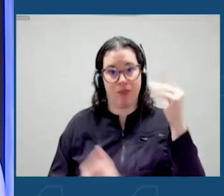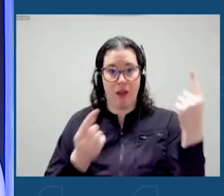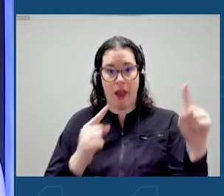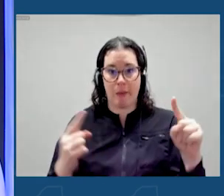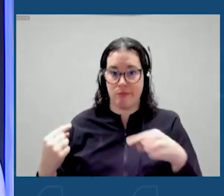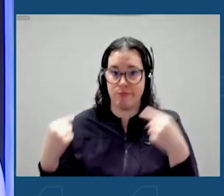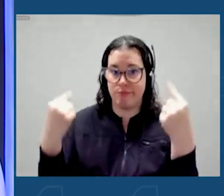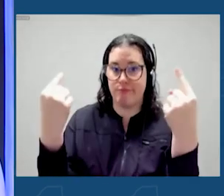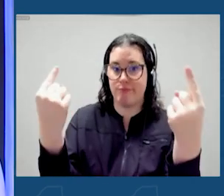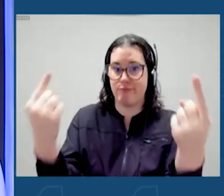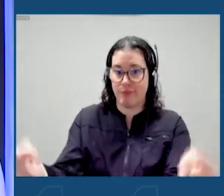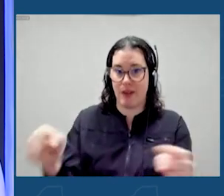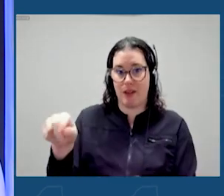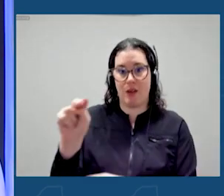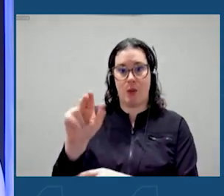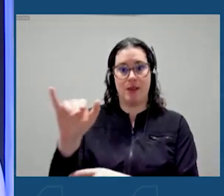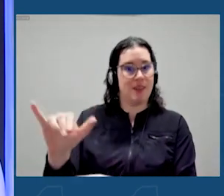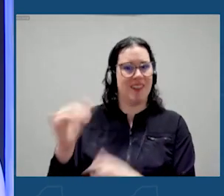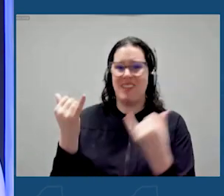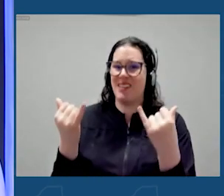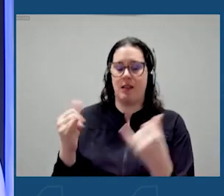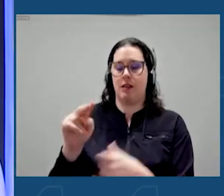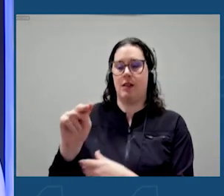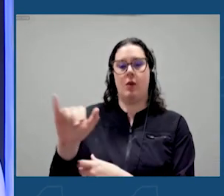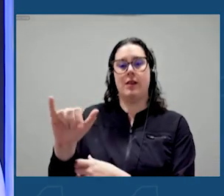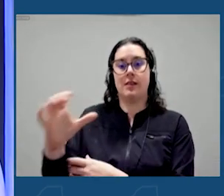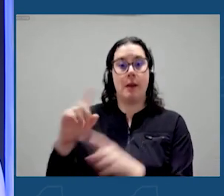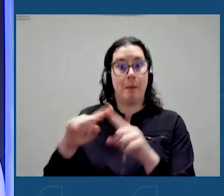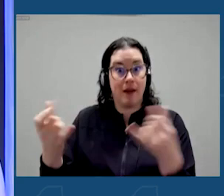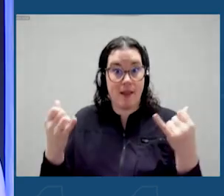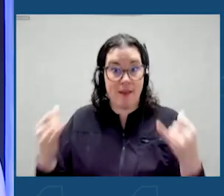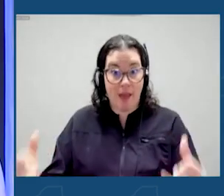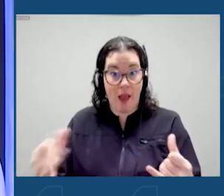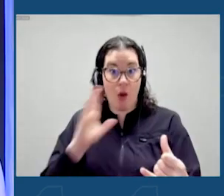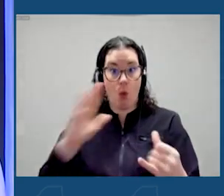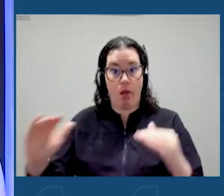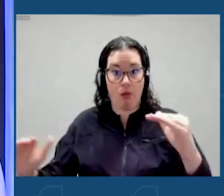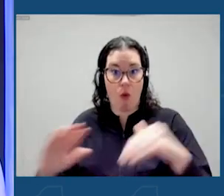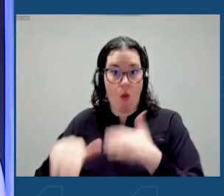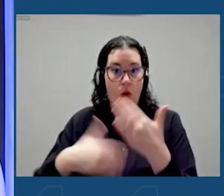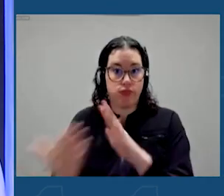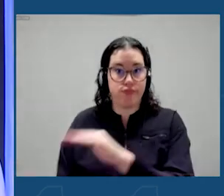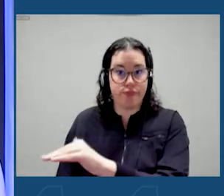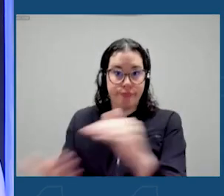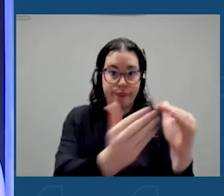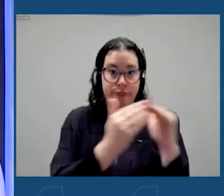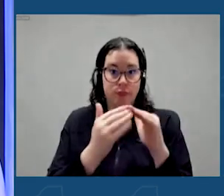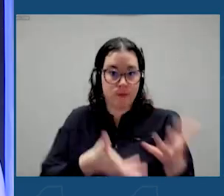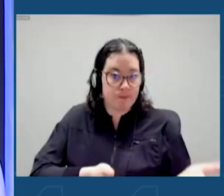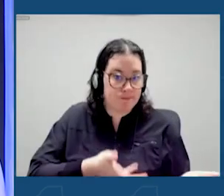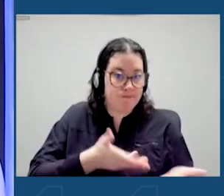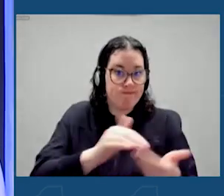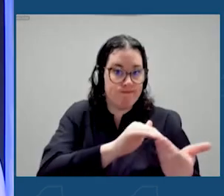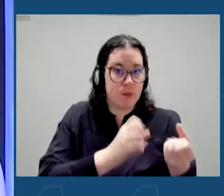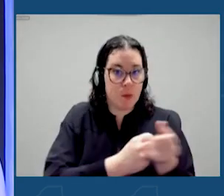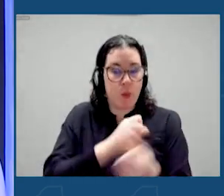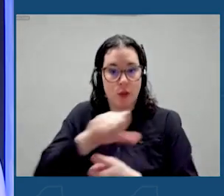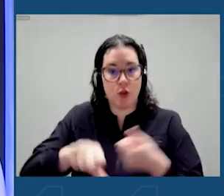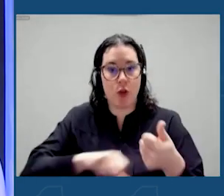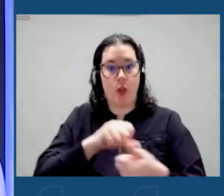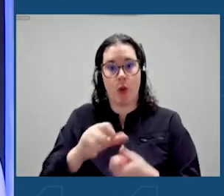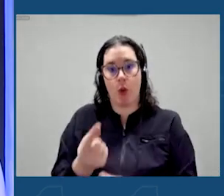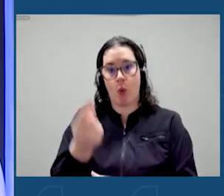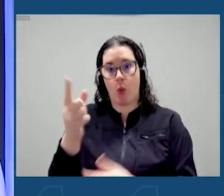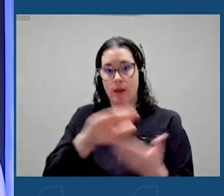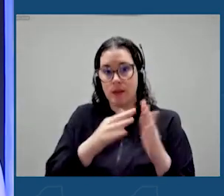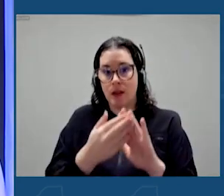this city. One city, one New York, one destination, one goal, and together we will